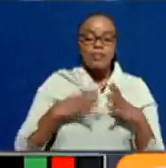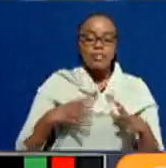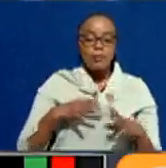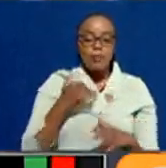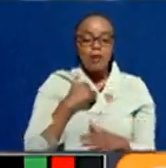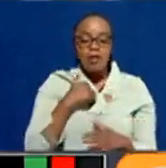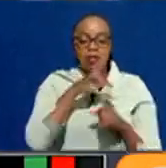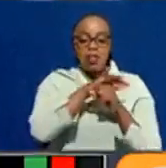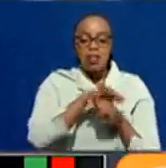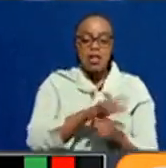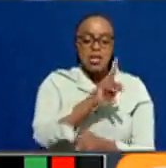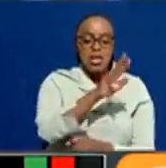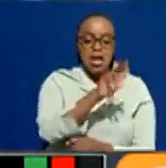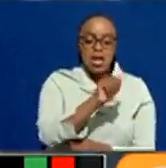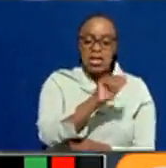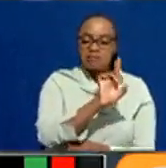harassed by KRA.